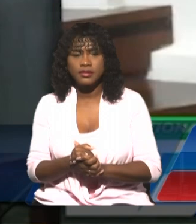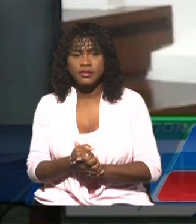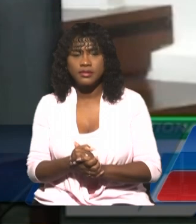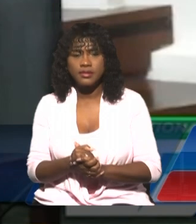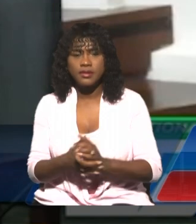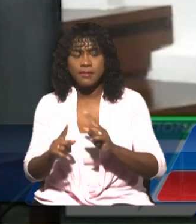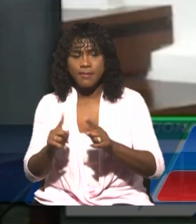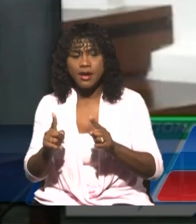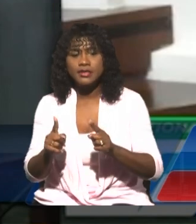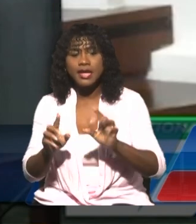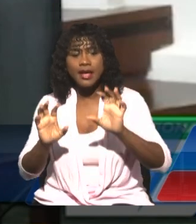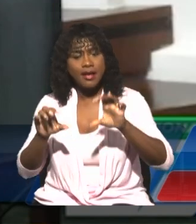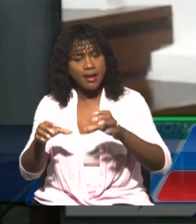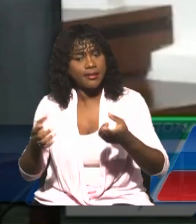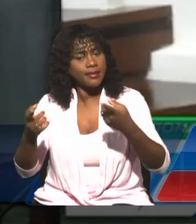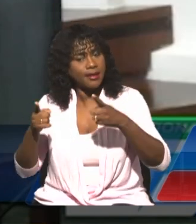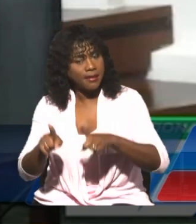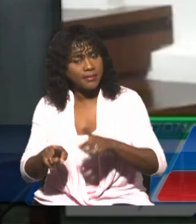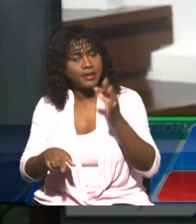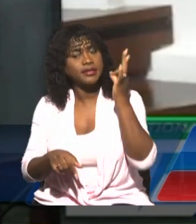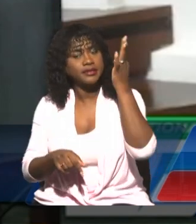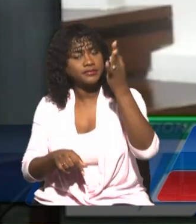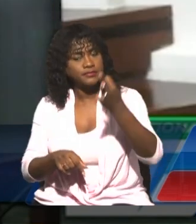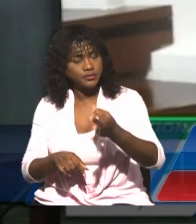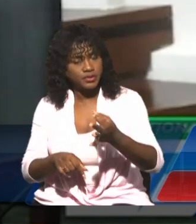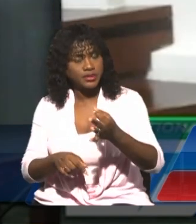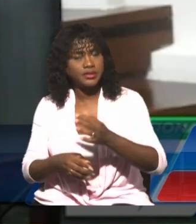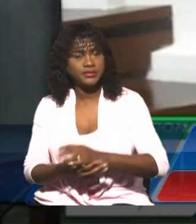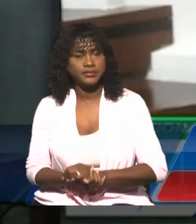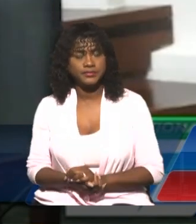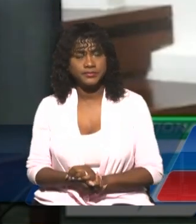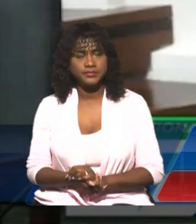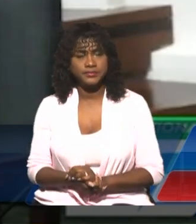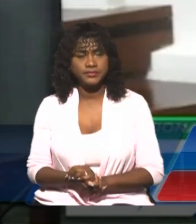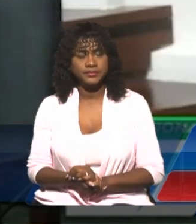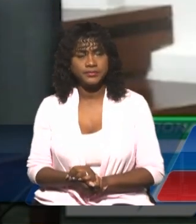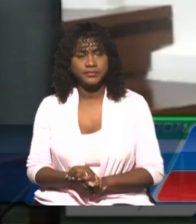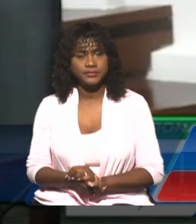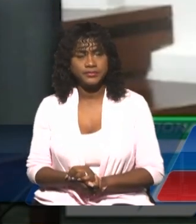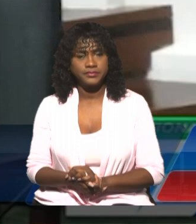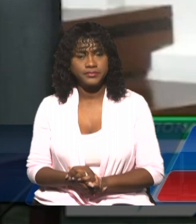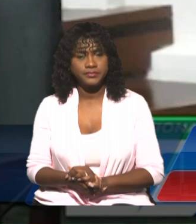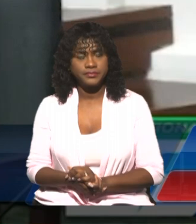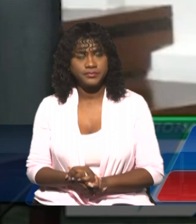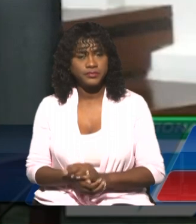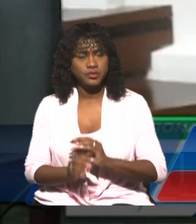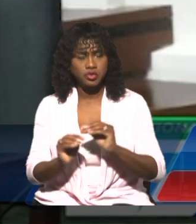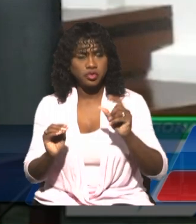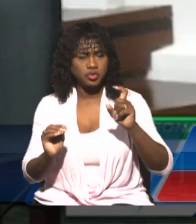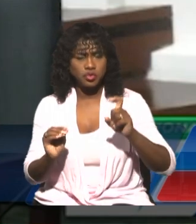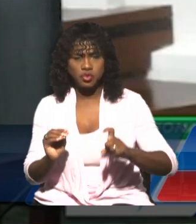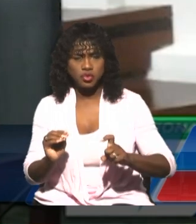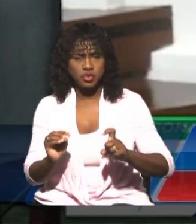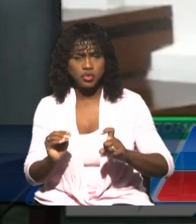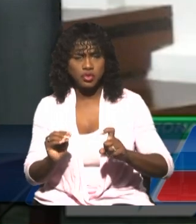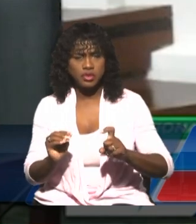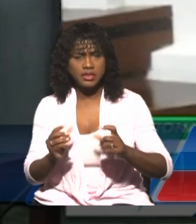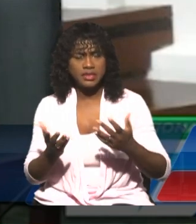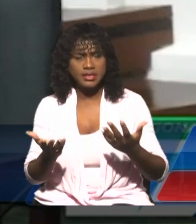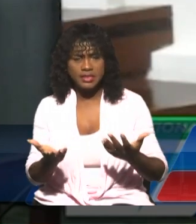ends up being the view to be adopting. So there's no need to solve the